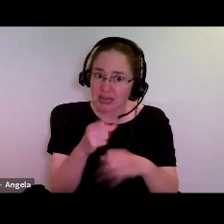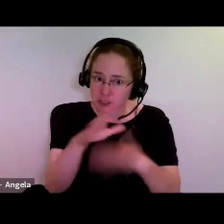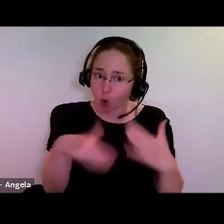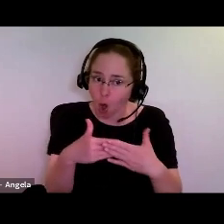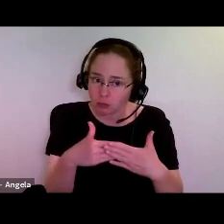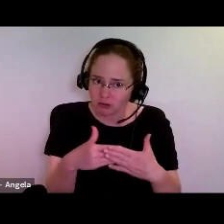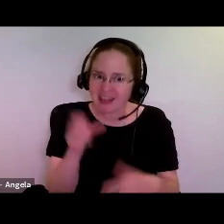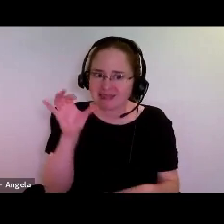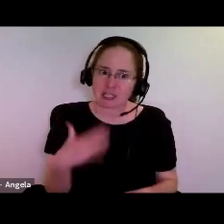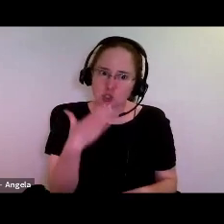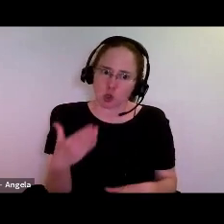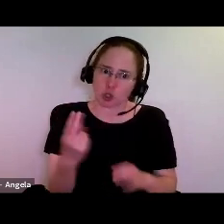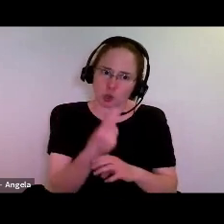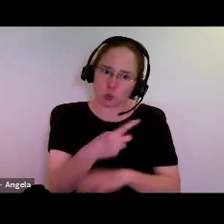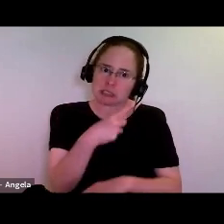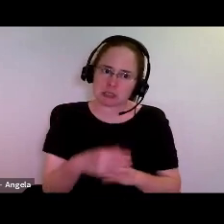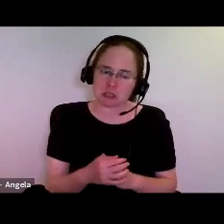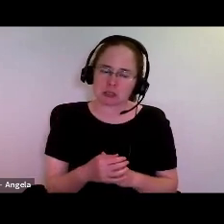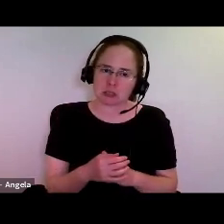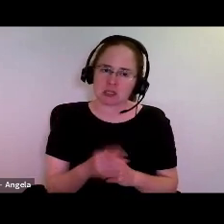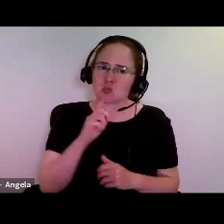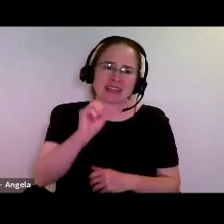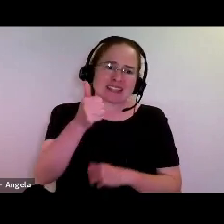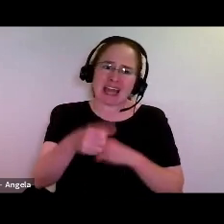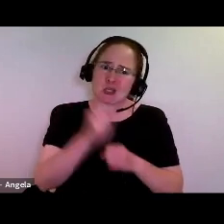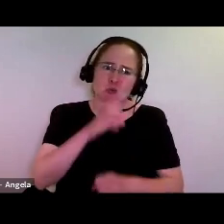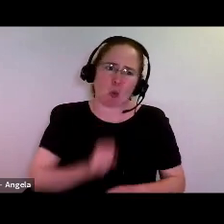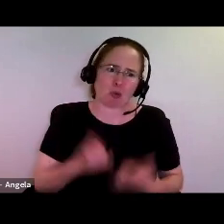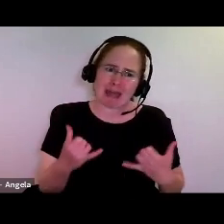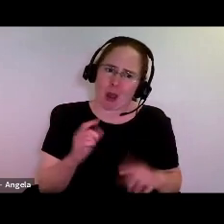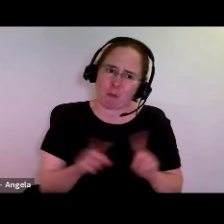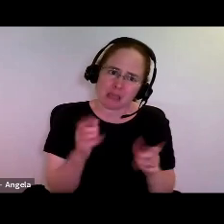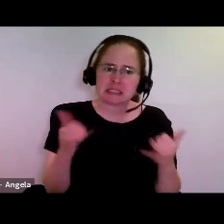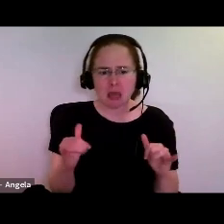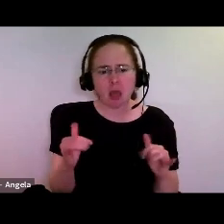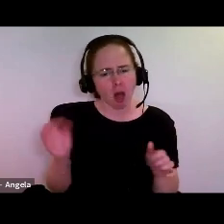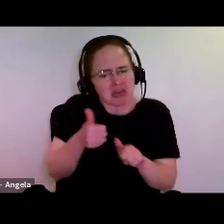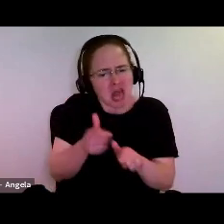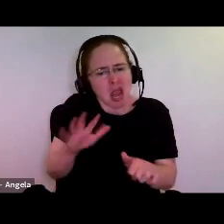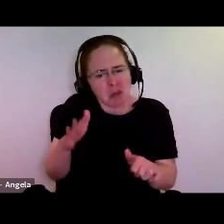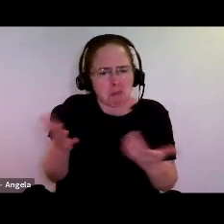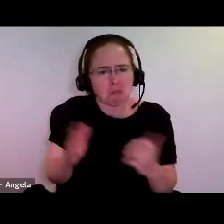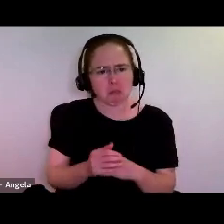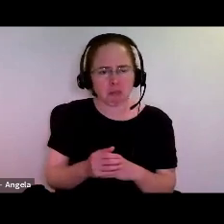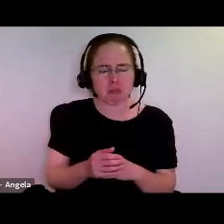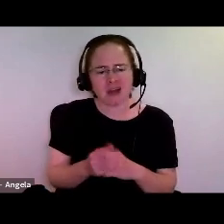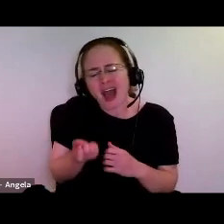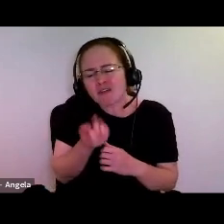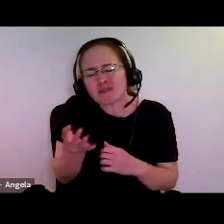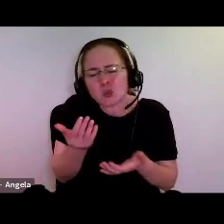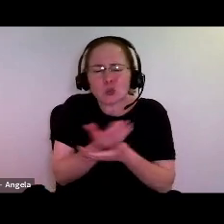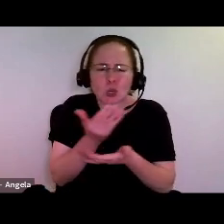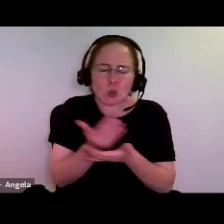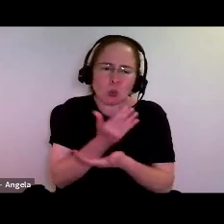of it, this is a good one to go to. It's 10 years old, but it's still pretty up to date. There have been a few